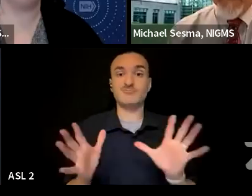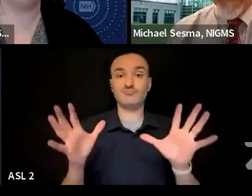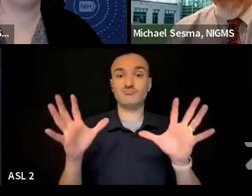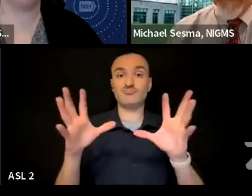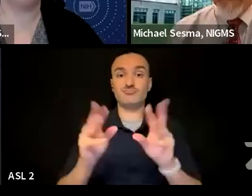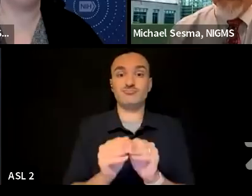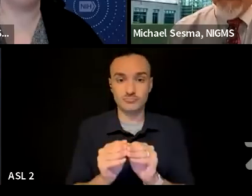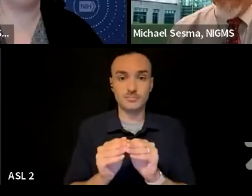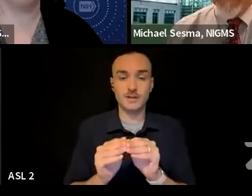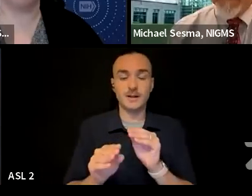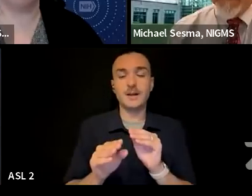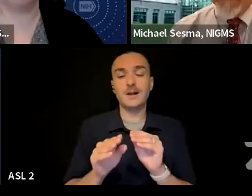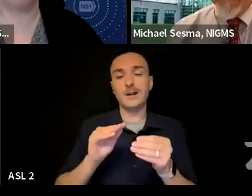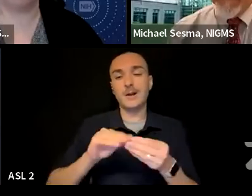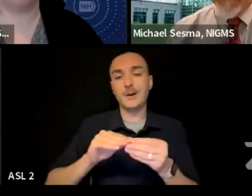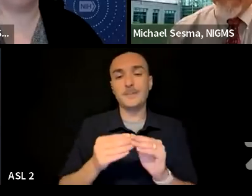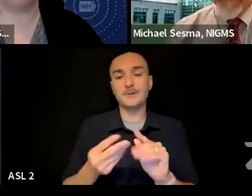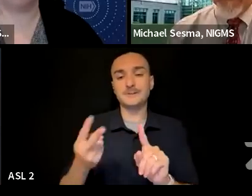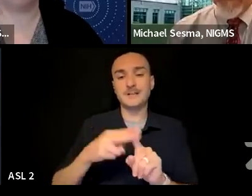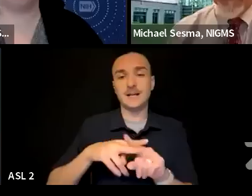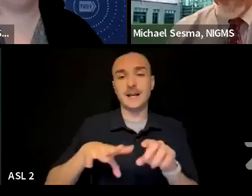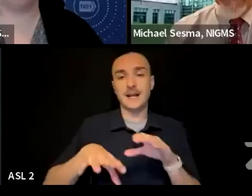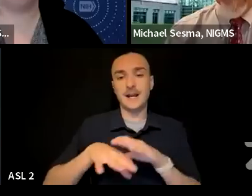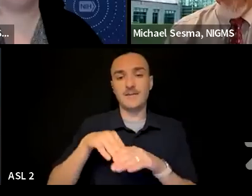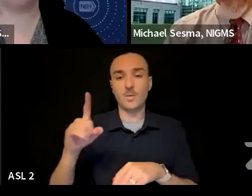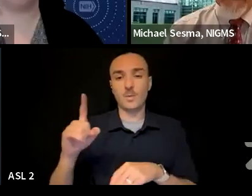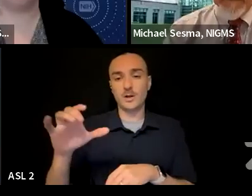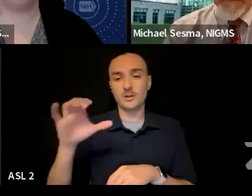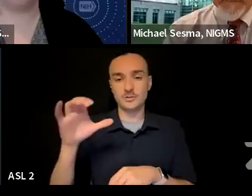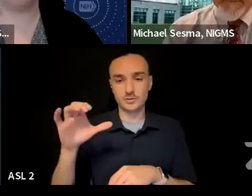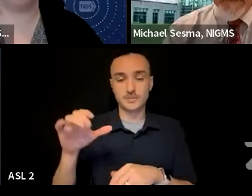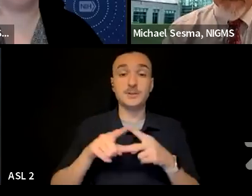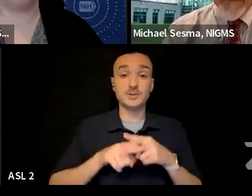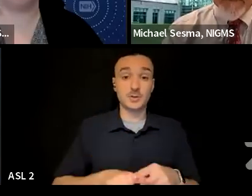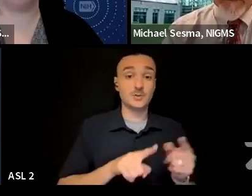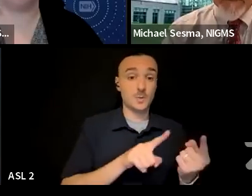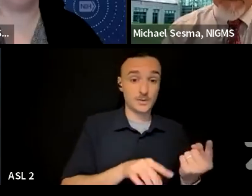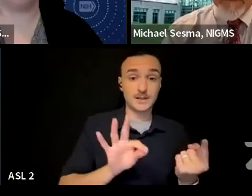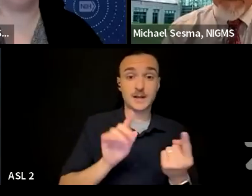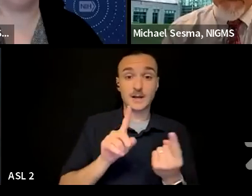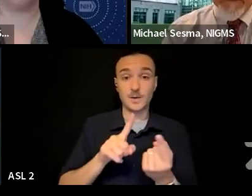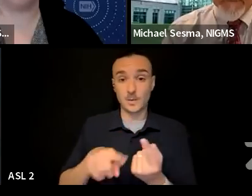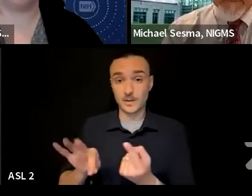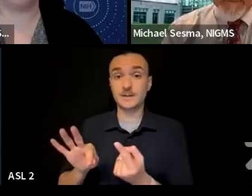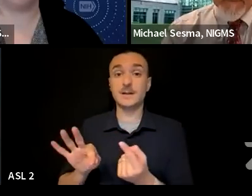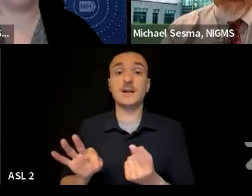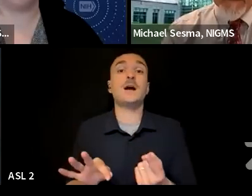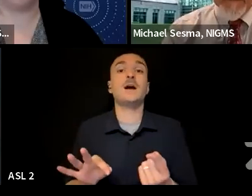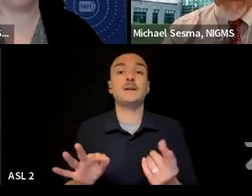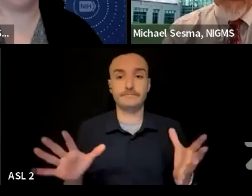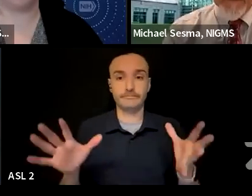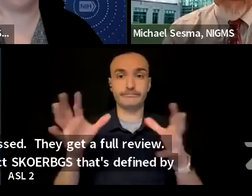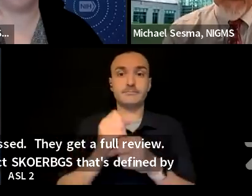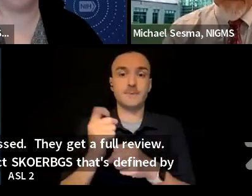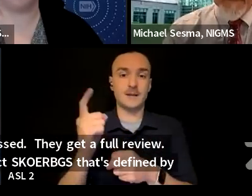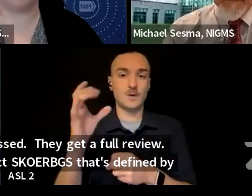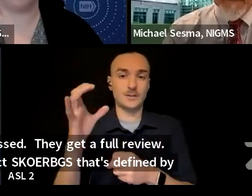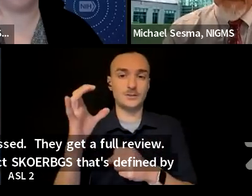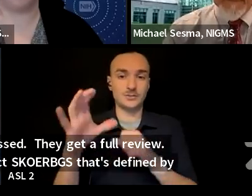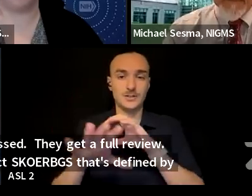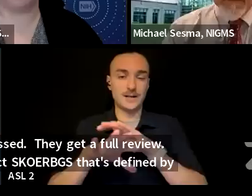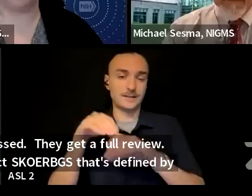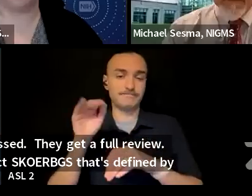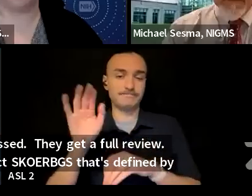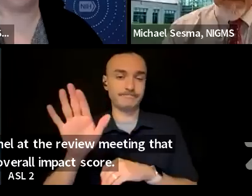come from the 1 through 9 scale. Okay. Oh, great. That was a wonderful overview in a very short amount of time. So thank you. And